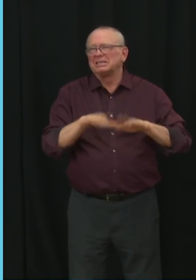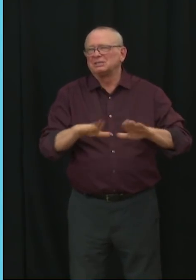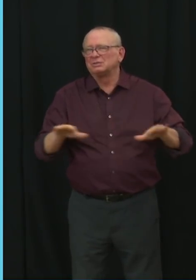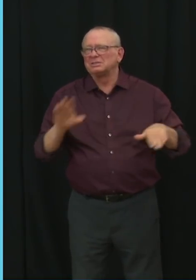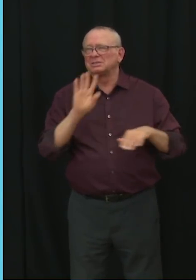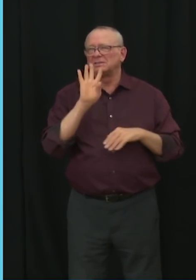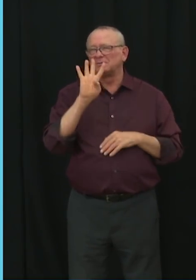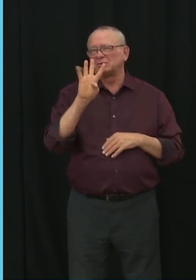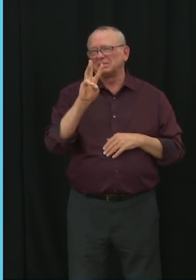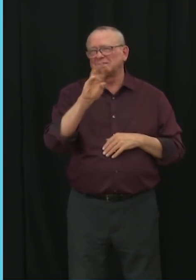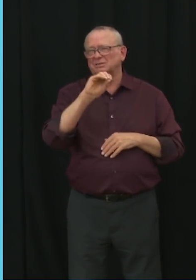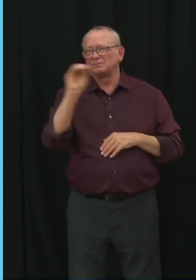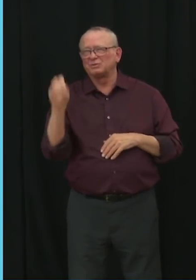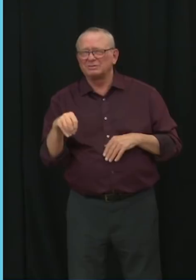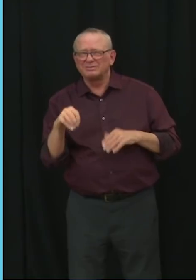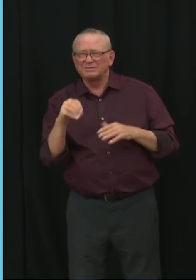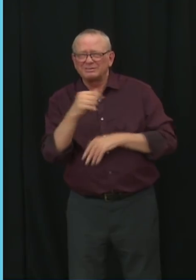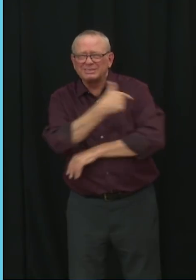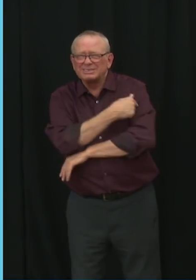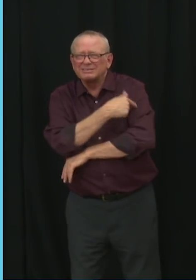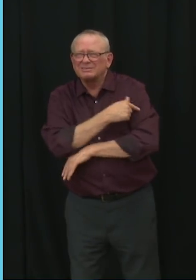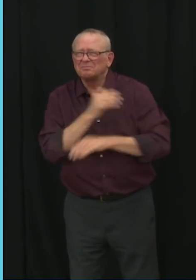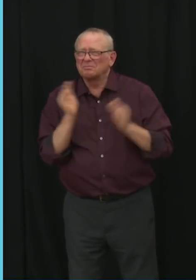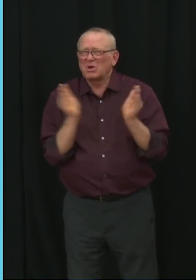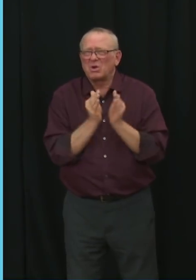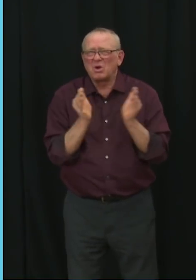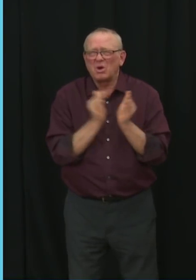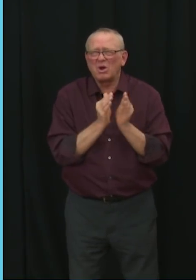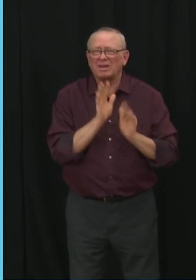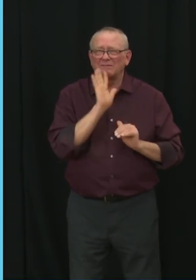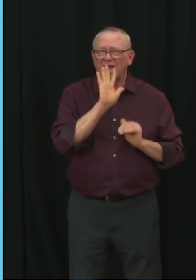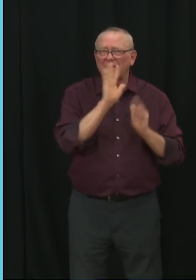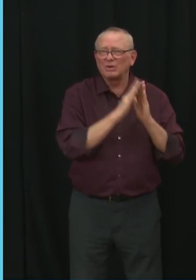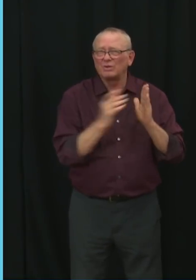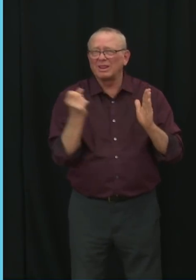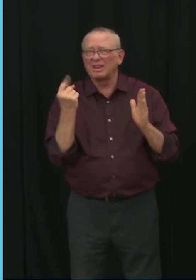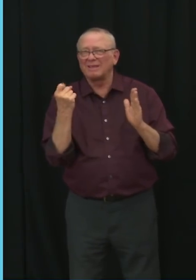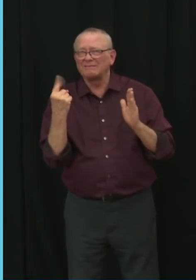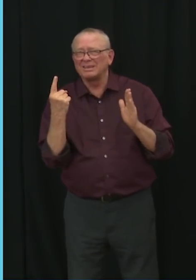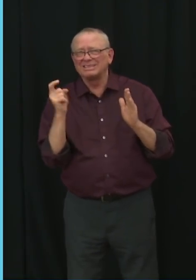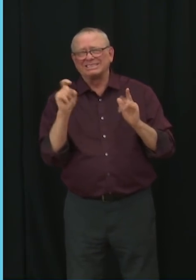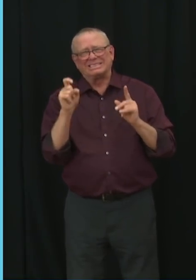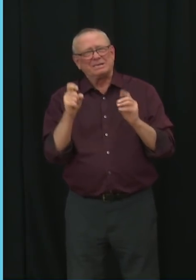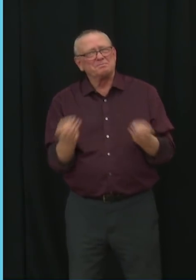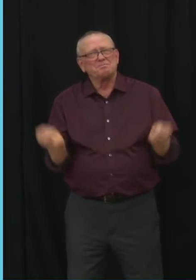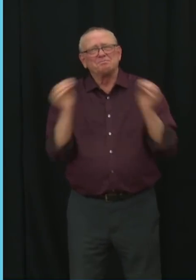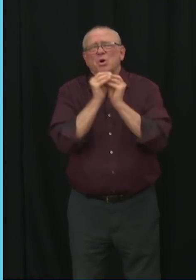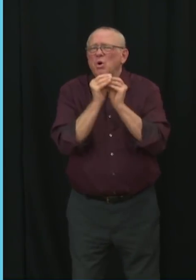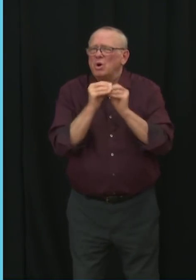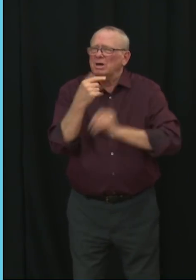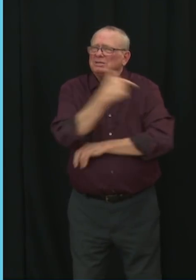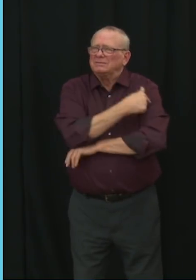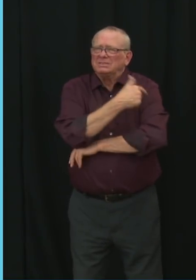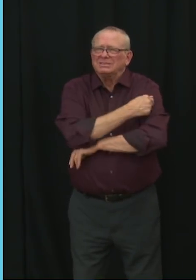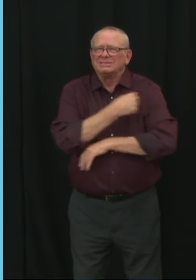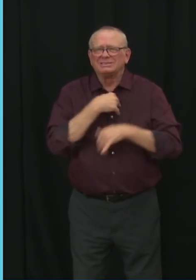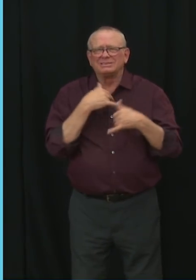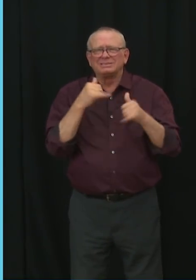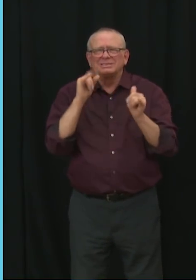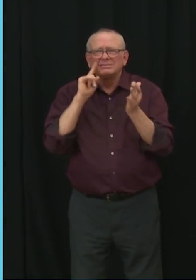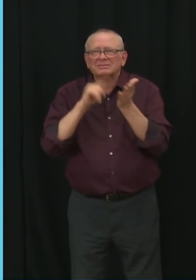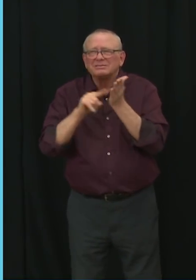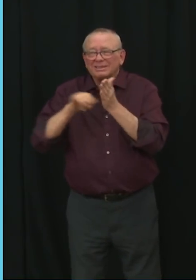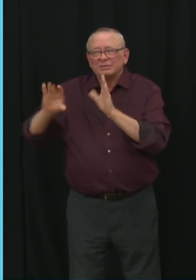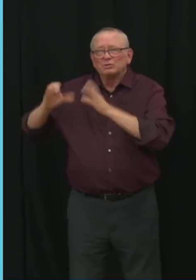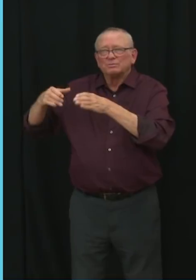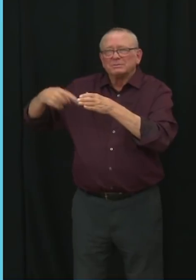for 5 to 11-year-olds at this point in time. We need to get that higher. So we're looking at other options in terms of doing that.